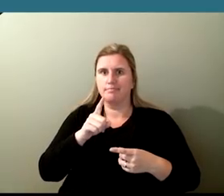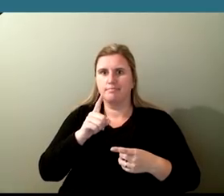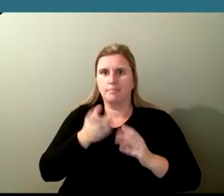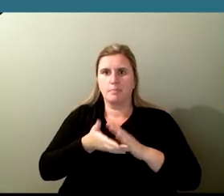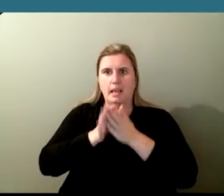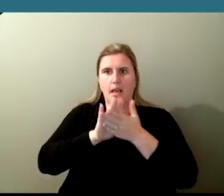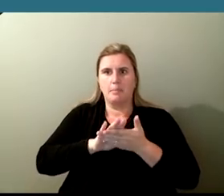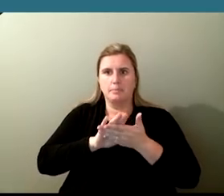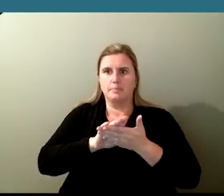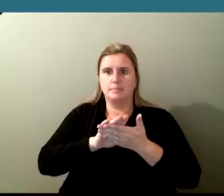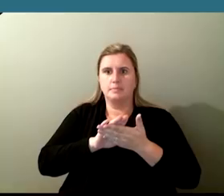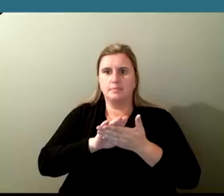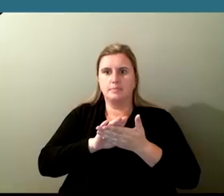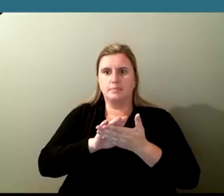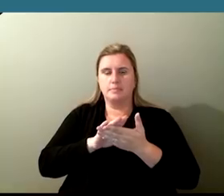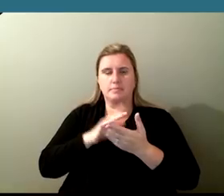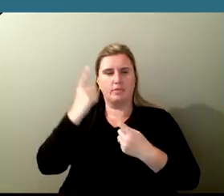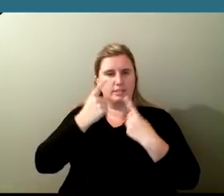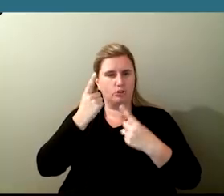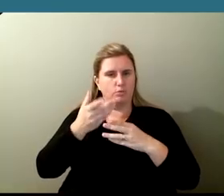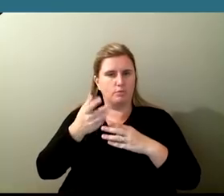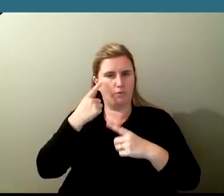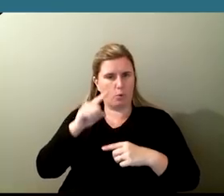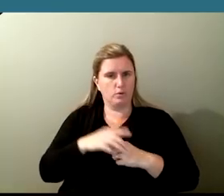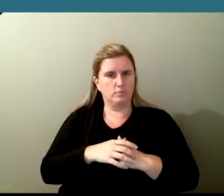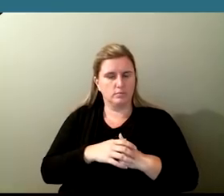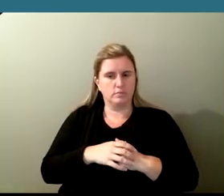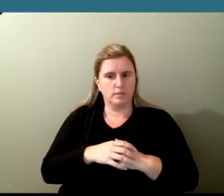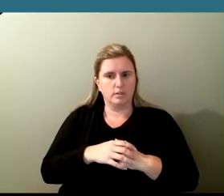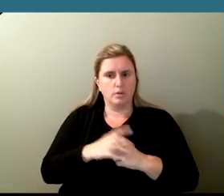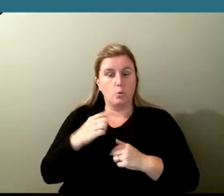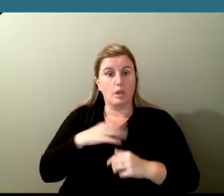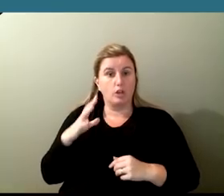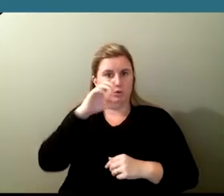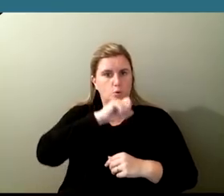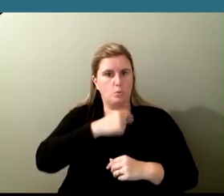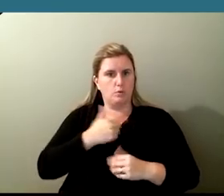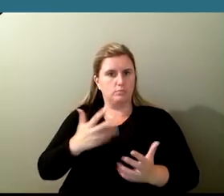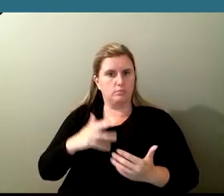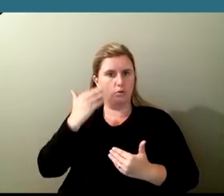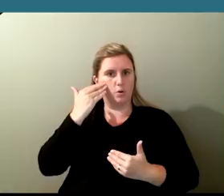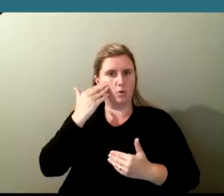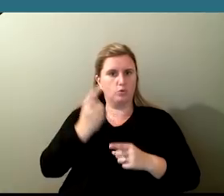become, is not accounted for. We assume that we know correct